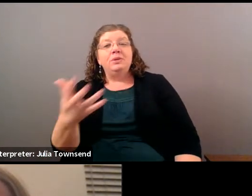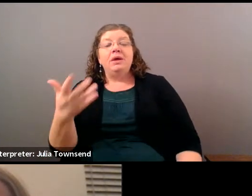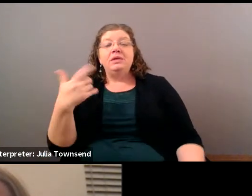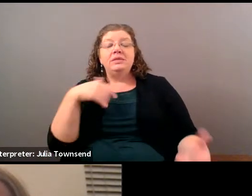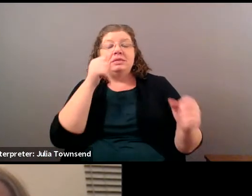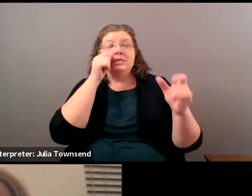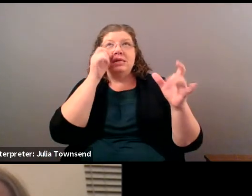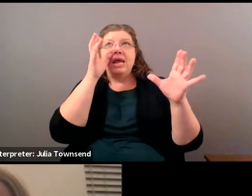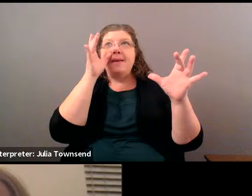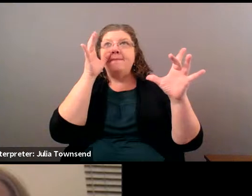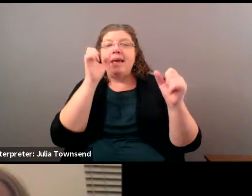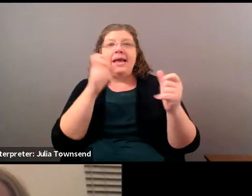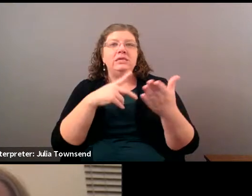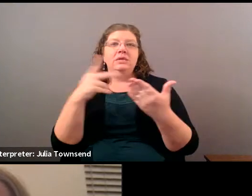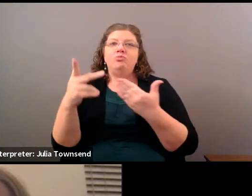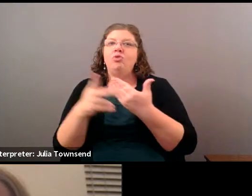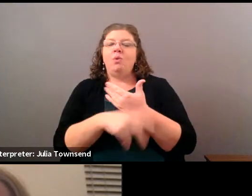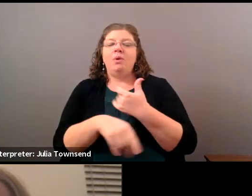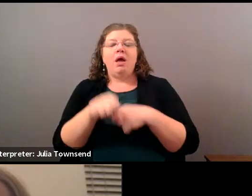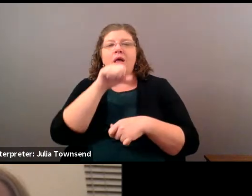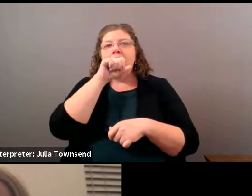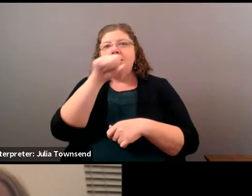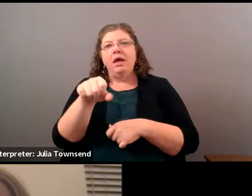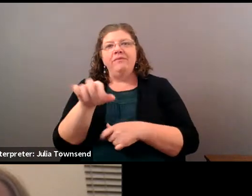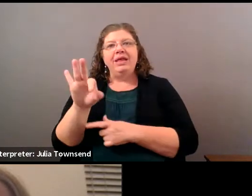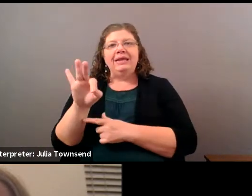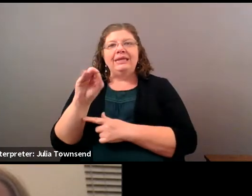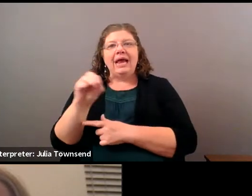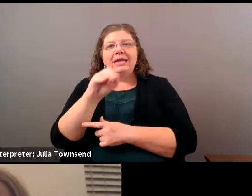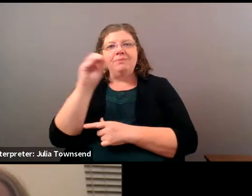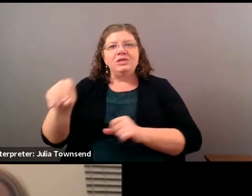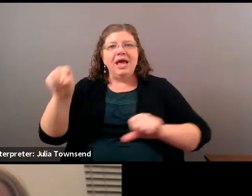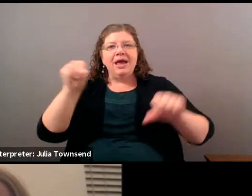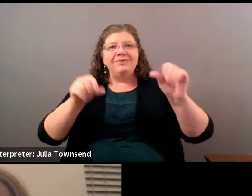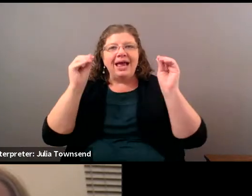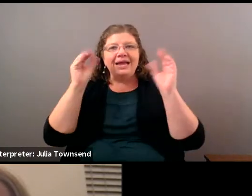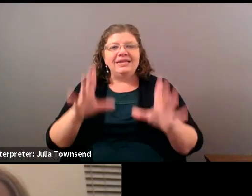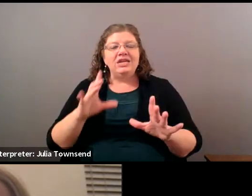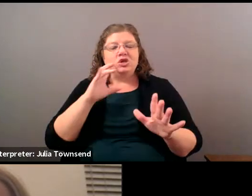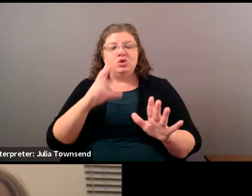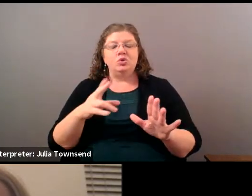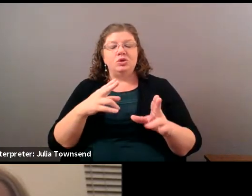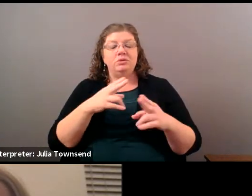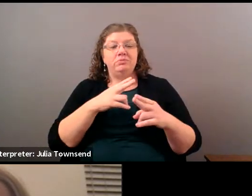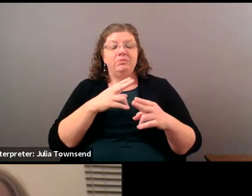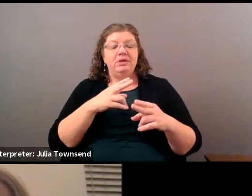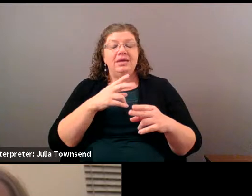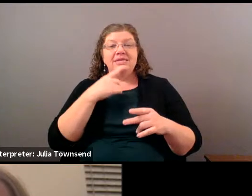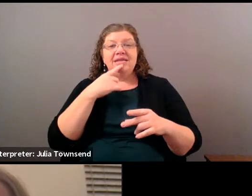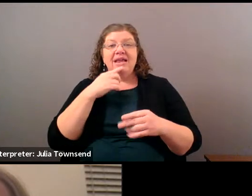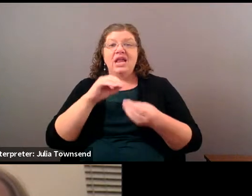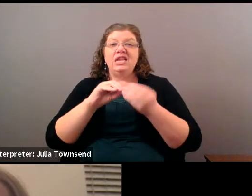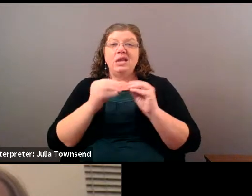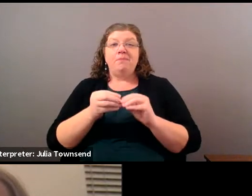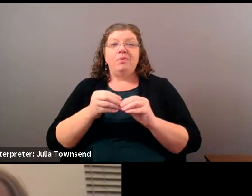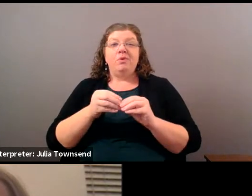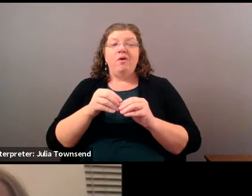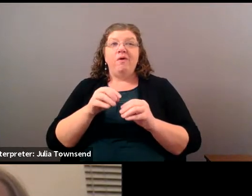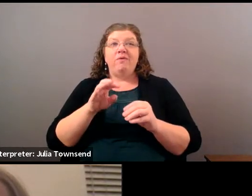amazing program, and I love the fact that 90% of science teachers ranked it as 4 or 5 on a scale of